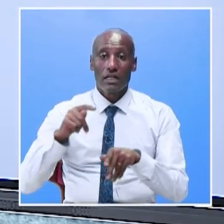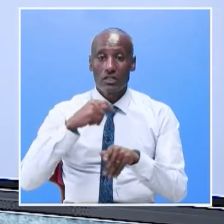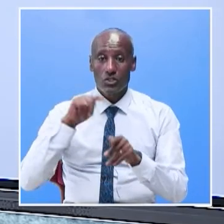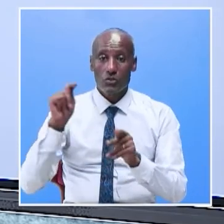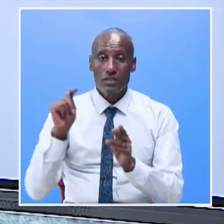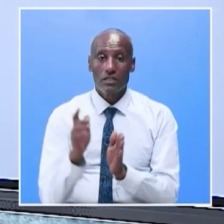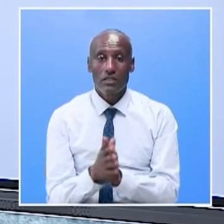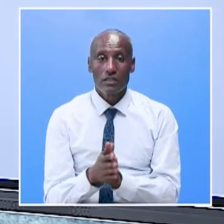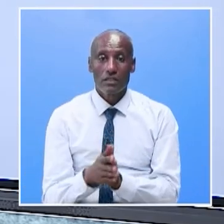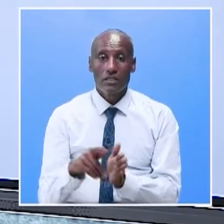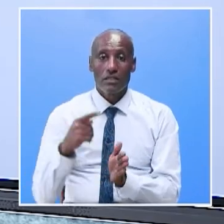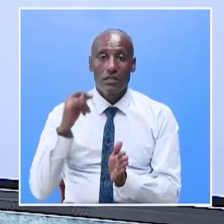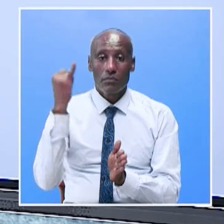wall.